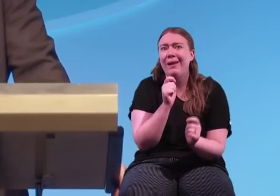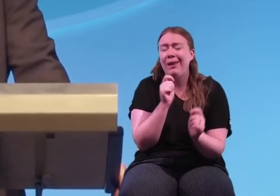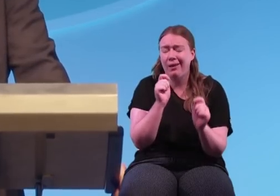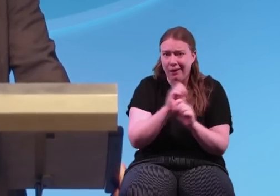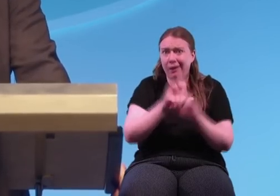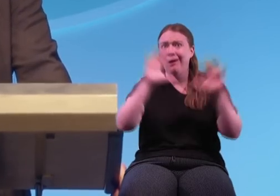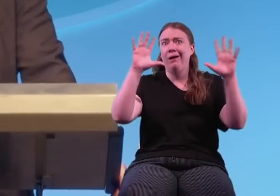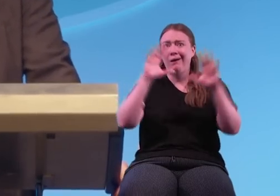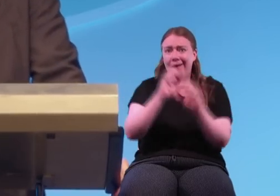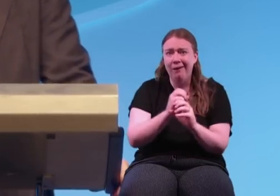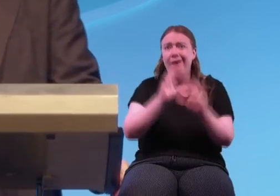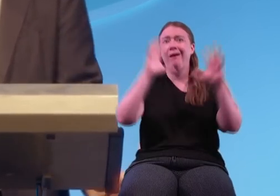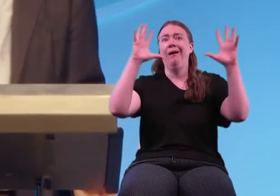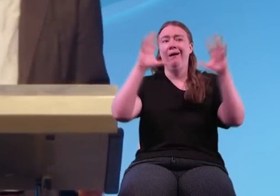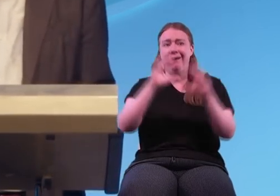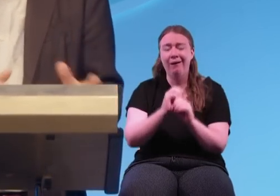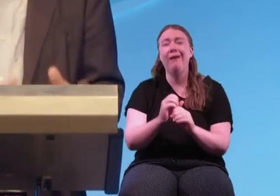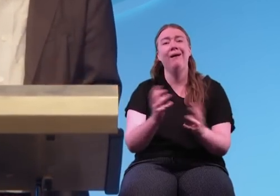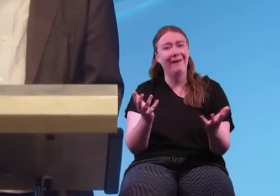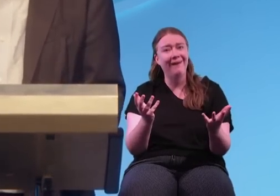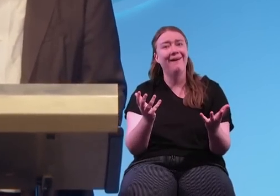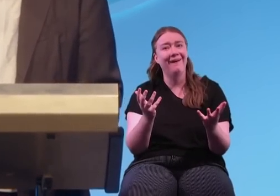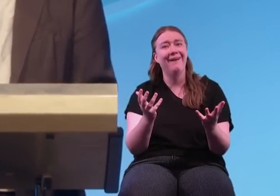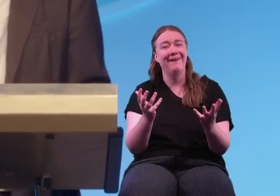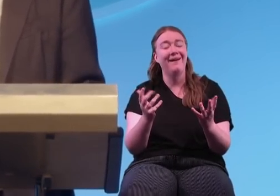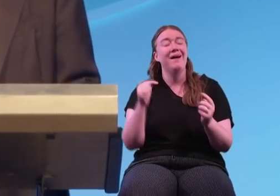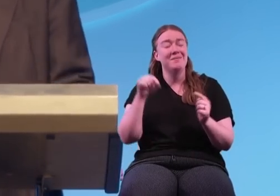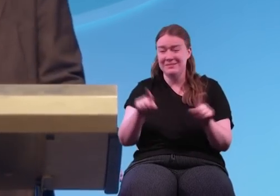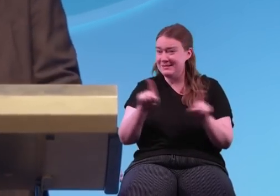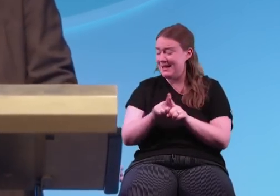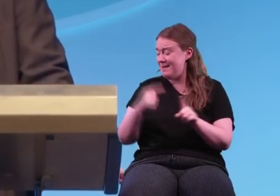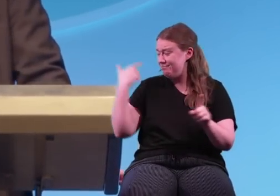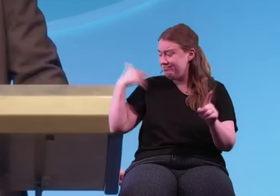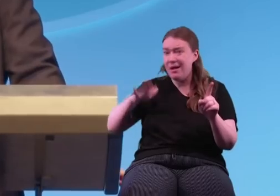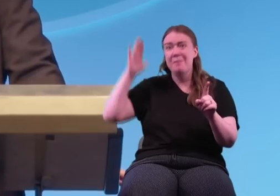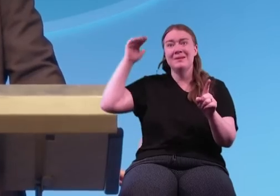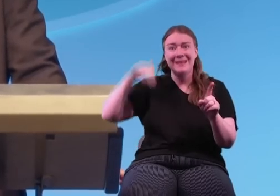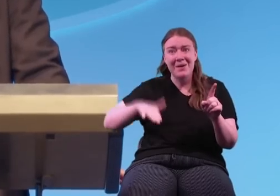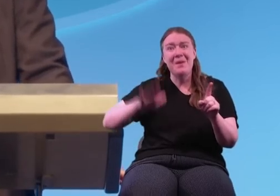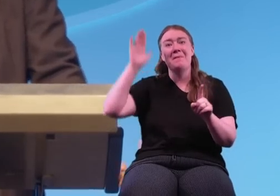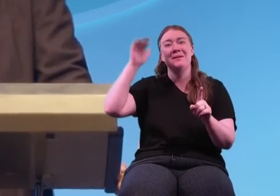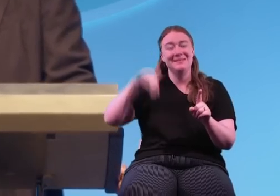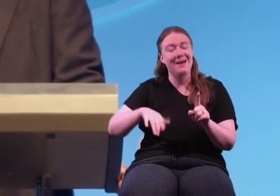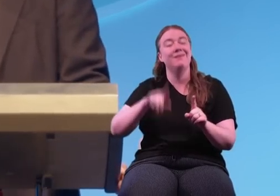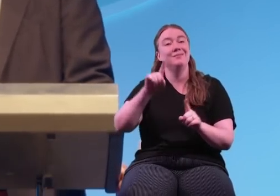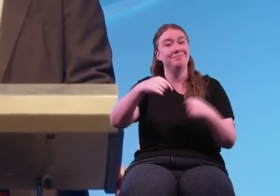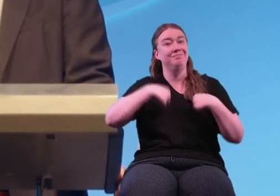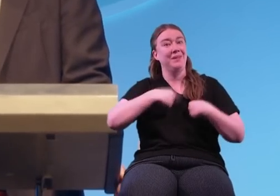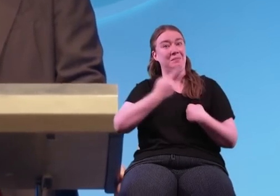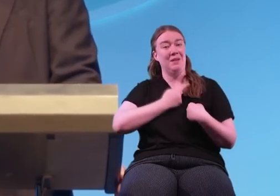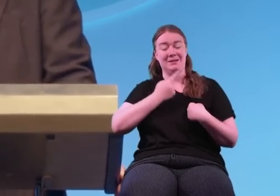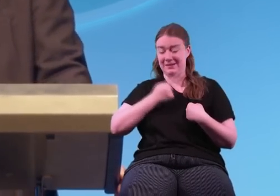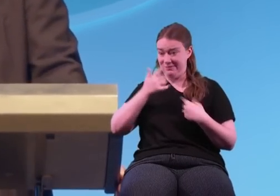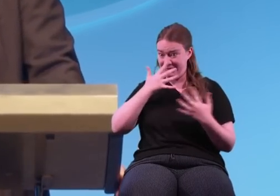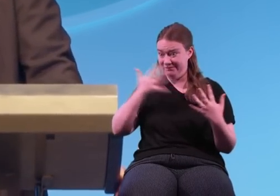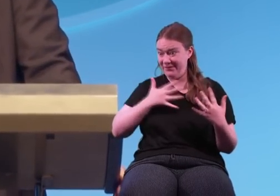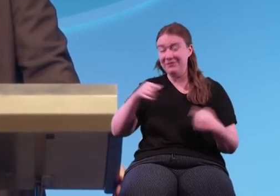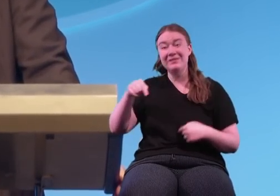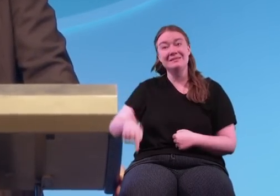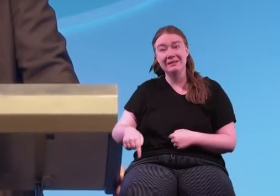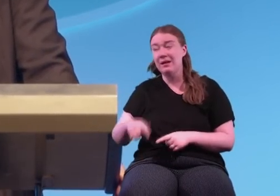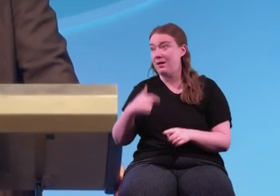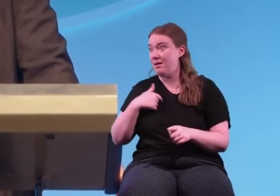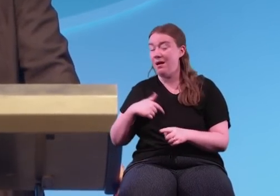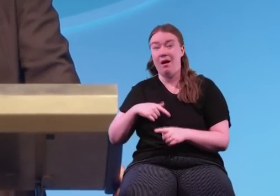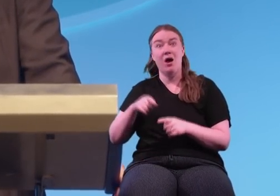When I first encountered 2 Timothy, it was in a Bible that was given to me as a 15-year-old boy because I was leaving Scotland to England. Can you believe